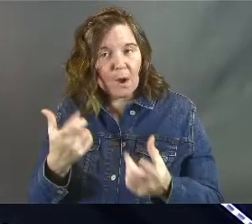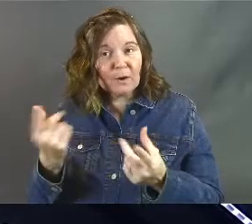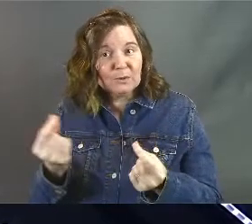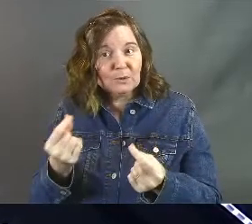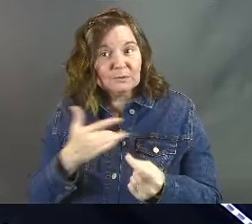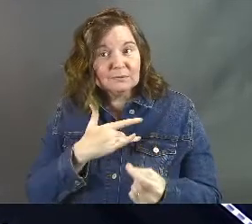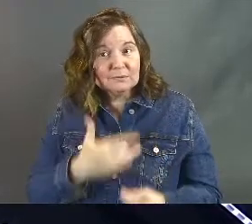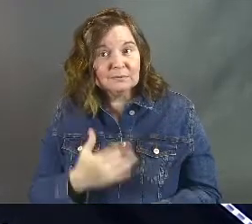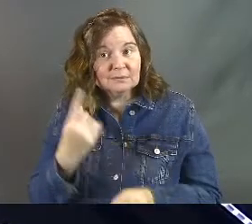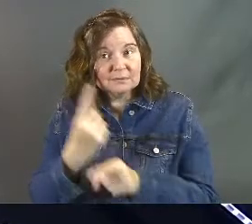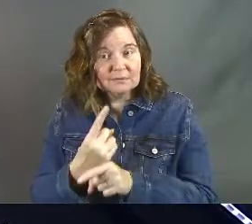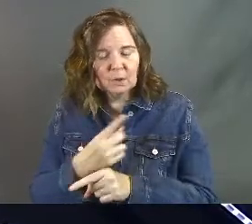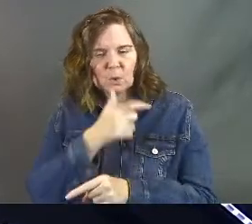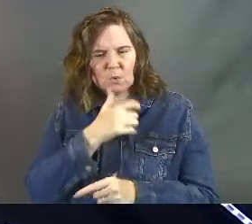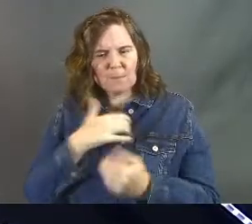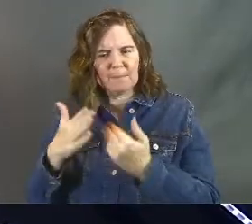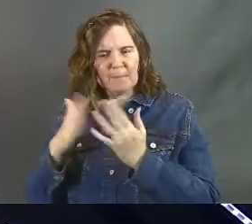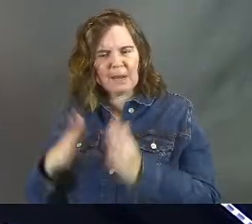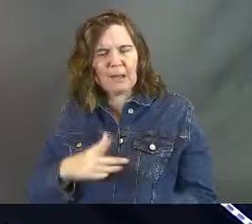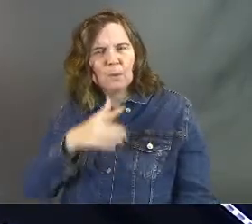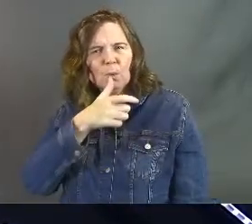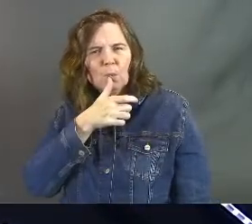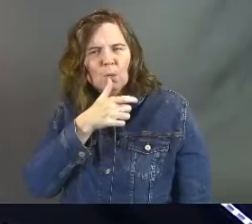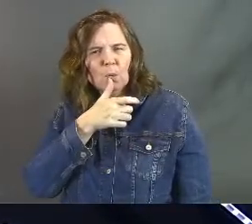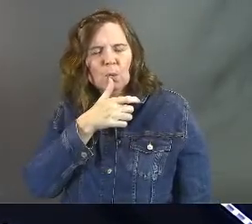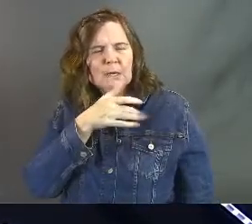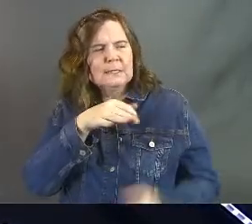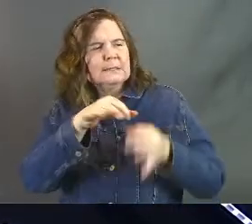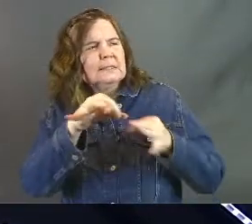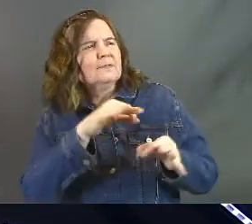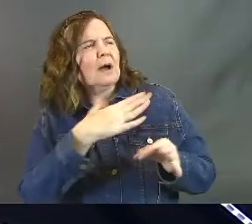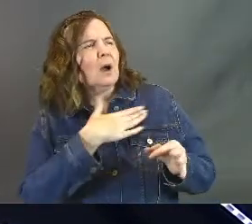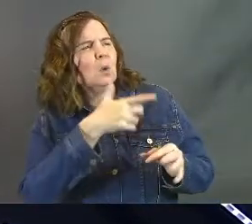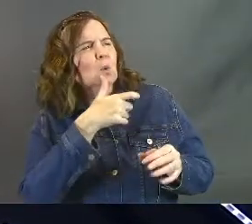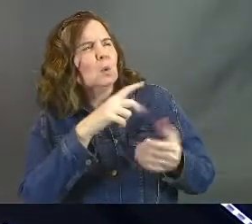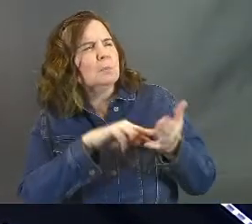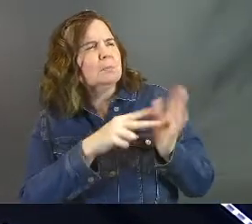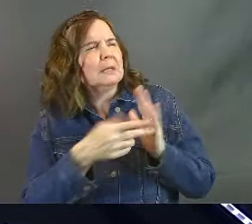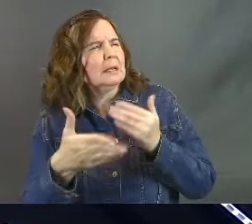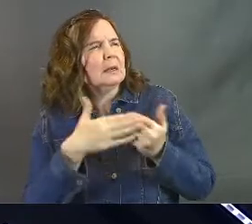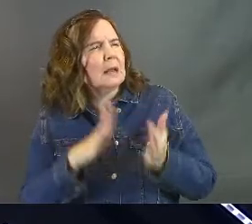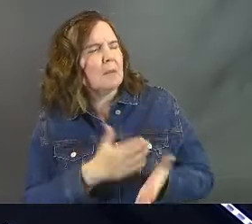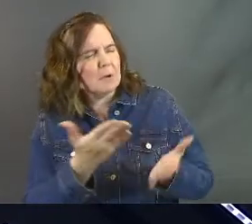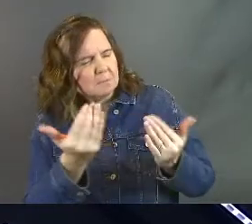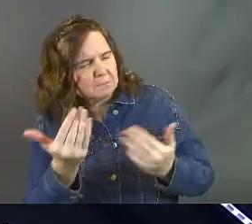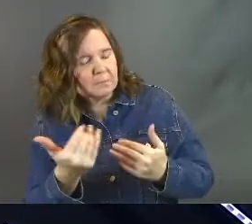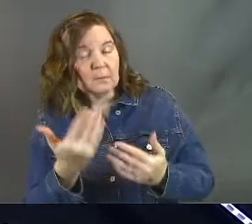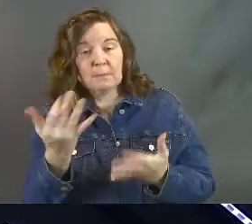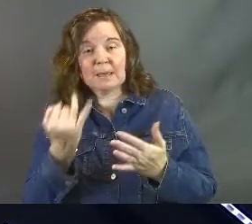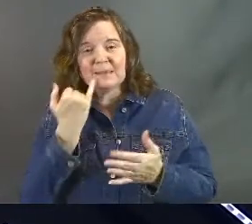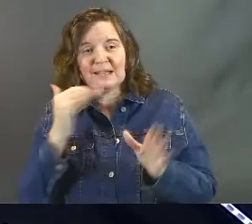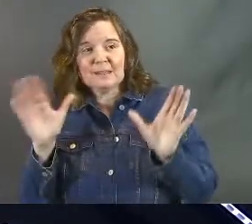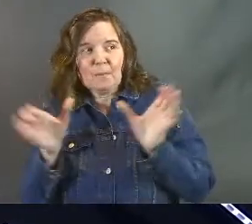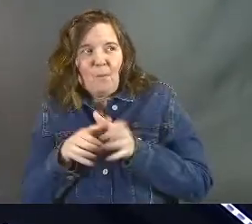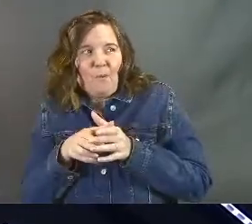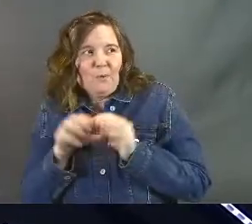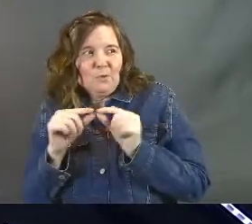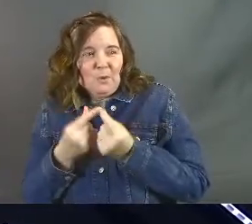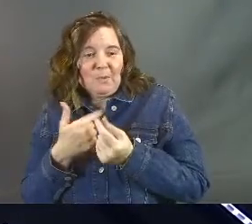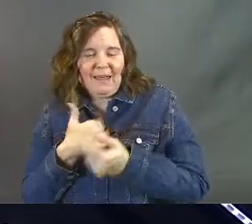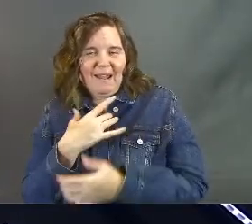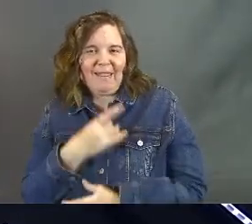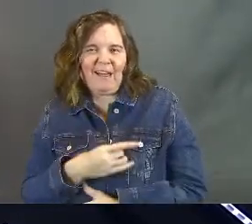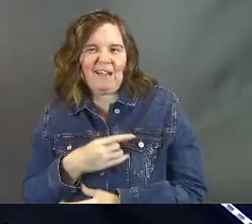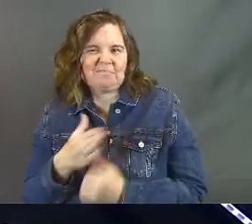do? Who is my neighbor then, Jesus? Define it for me. Because once you define it for me, maybe it's a small group of people